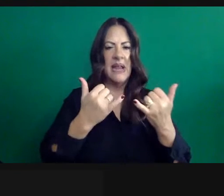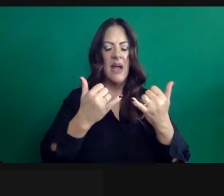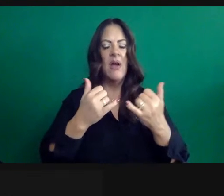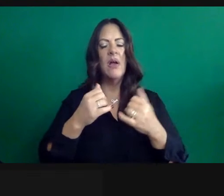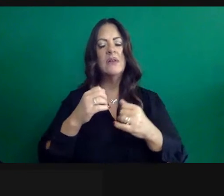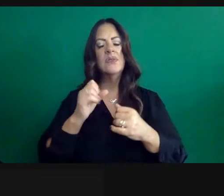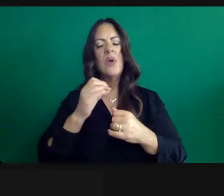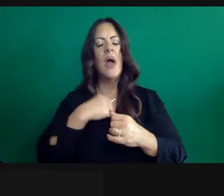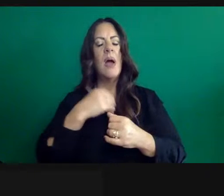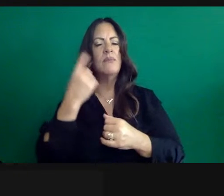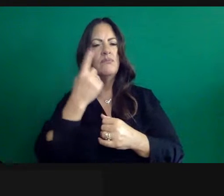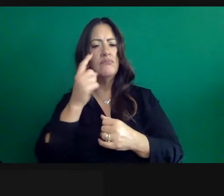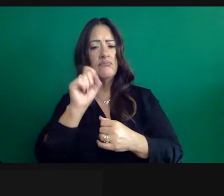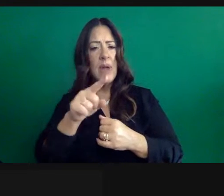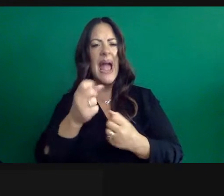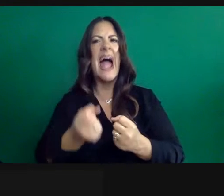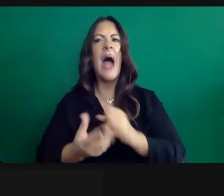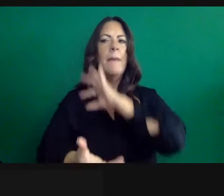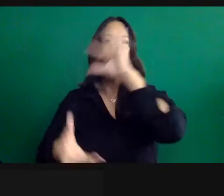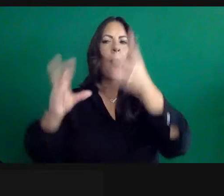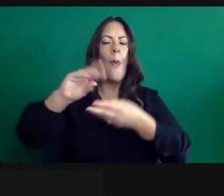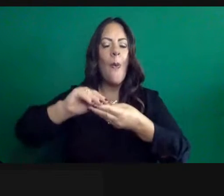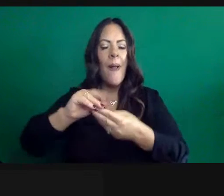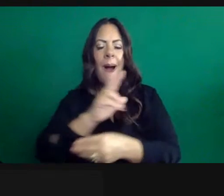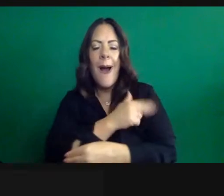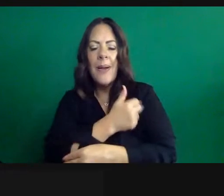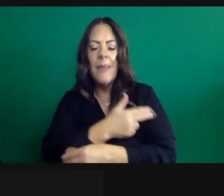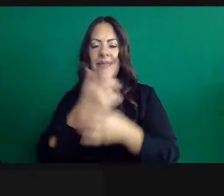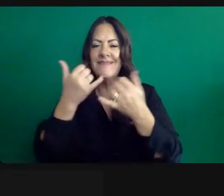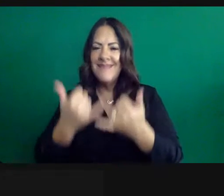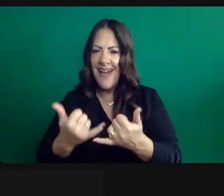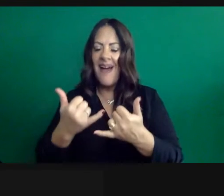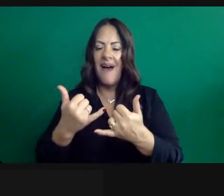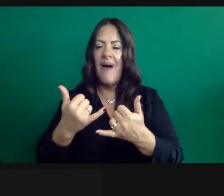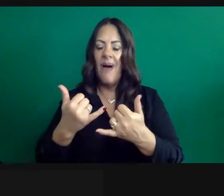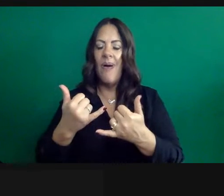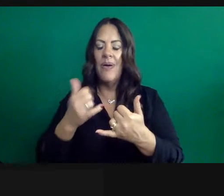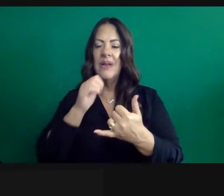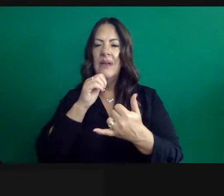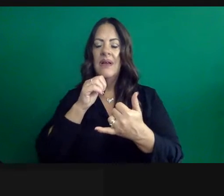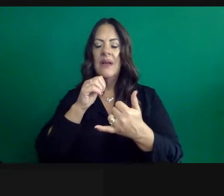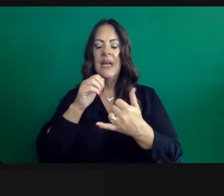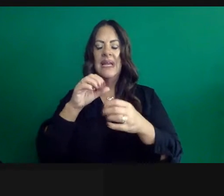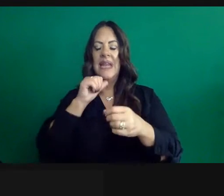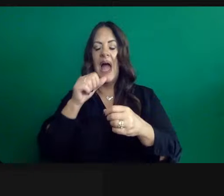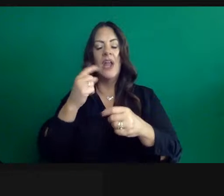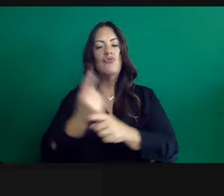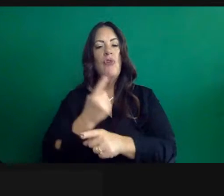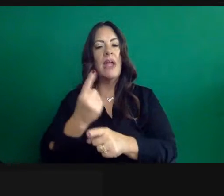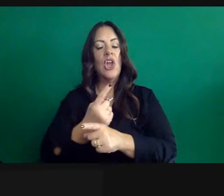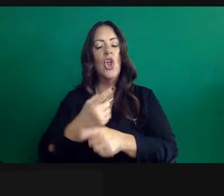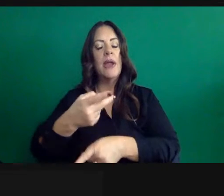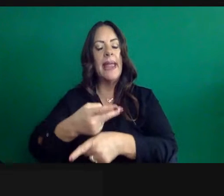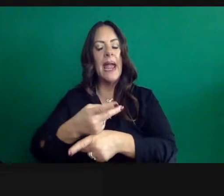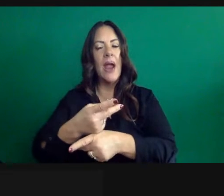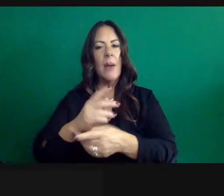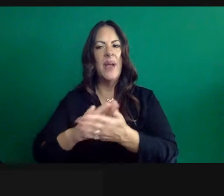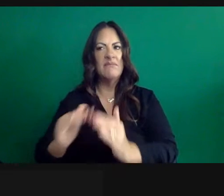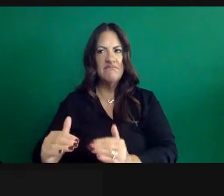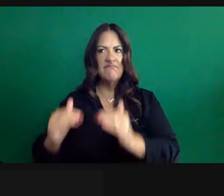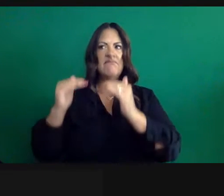state that they entered crisis care. And in addition to that, I believe your statement to us said that with